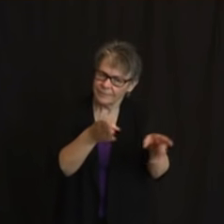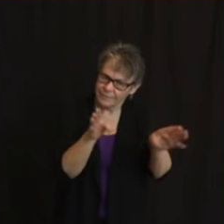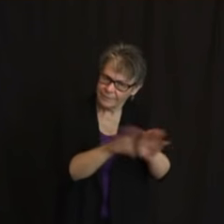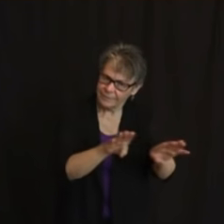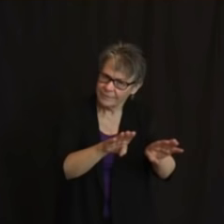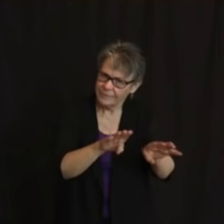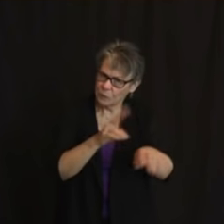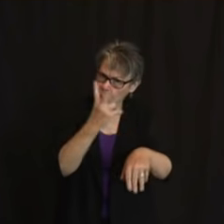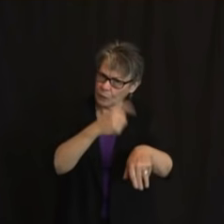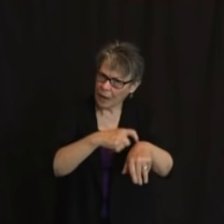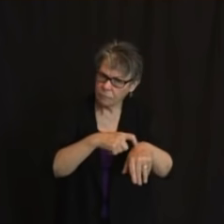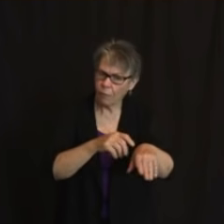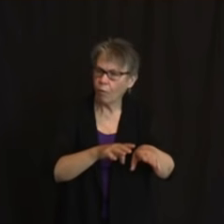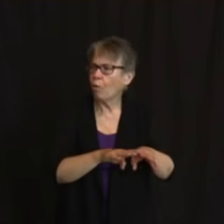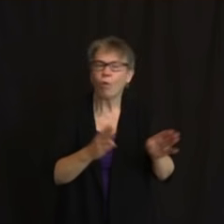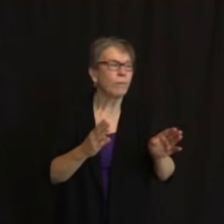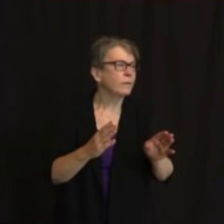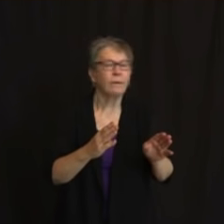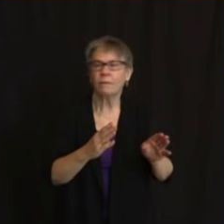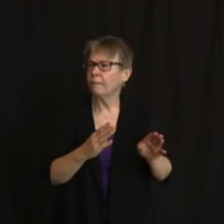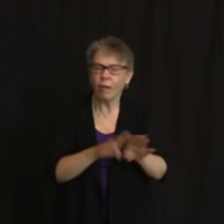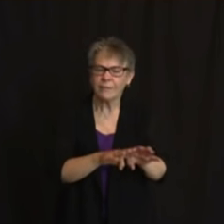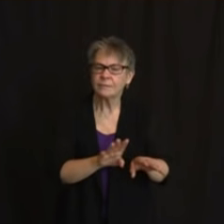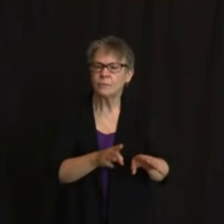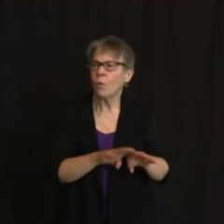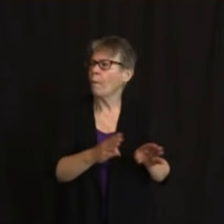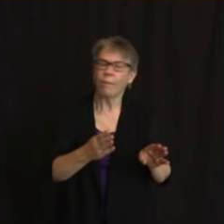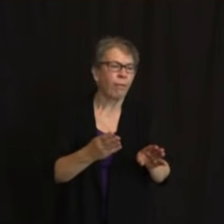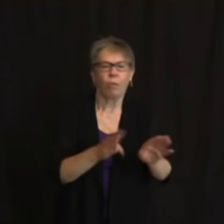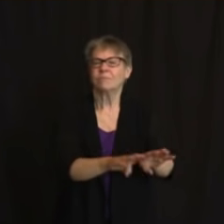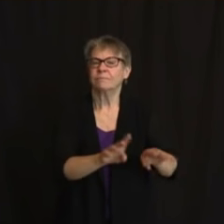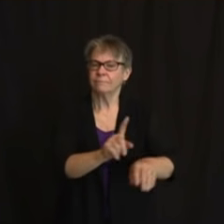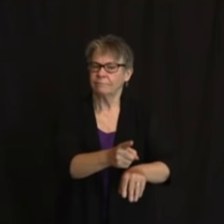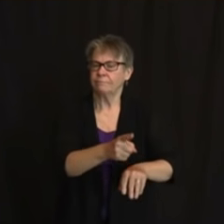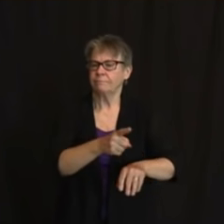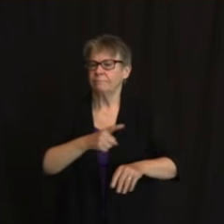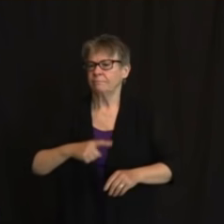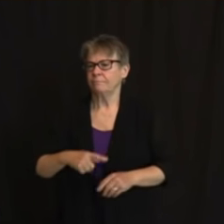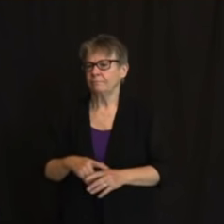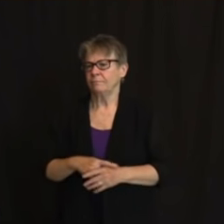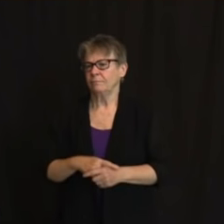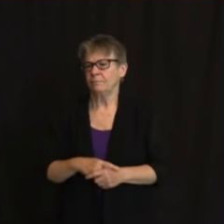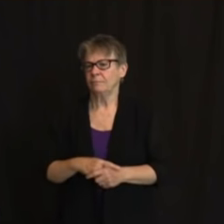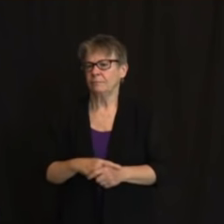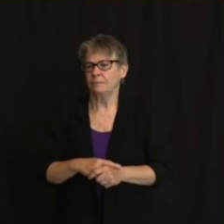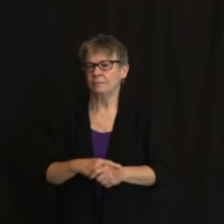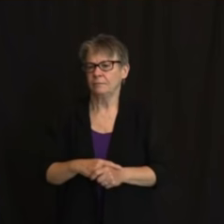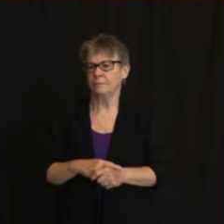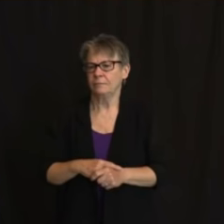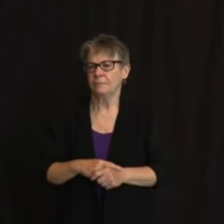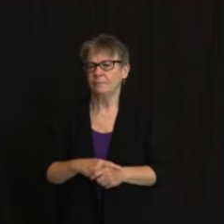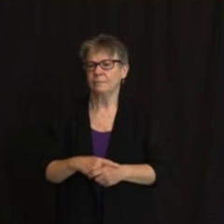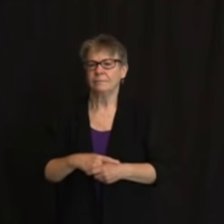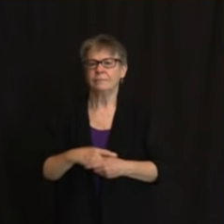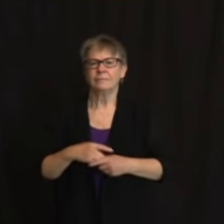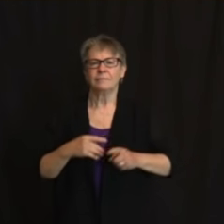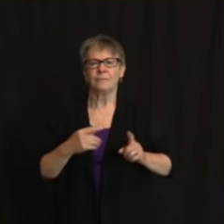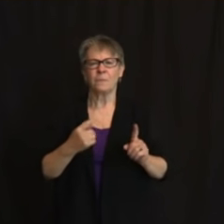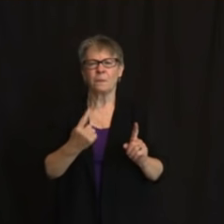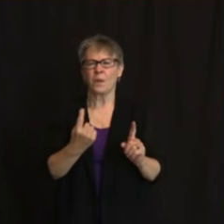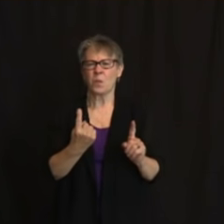two subjects cited for failure to socially distance. In Roselle, a non-essential beauty supply store owner was